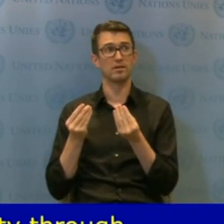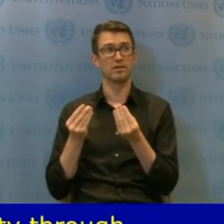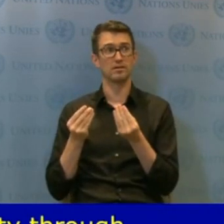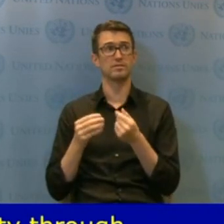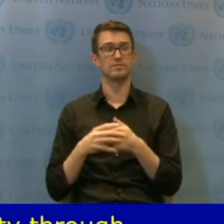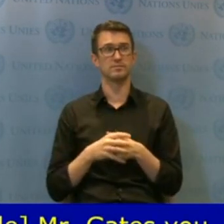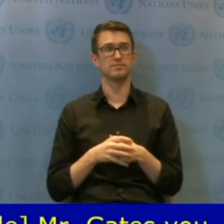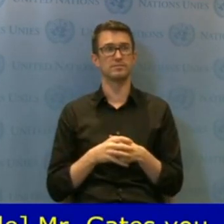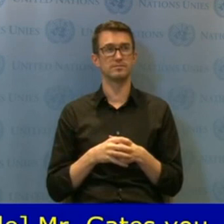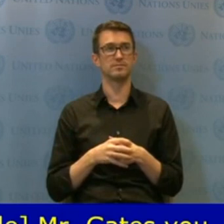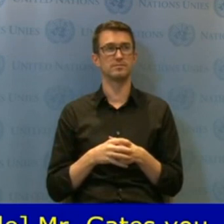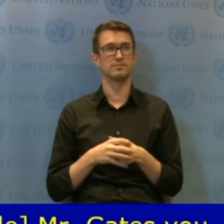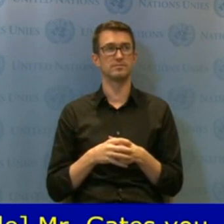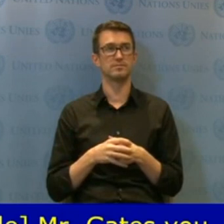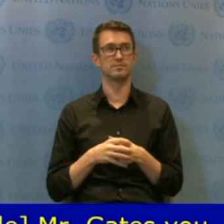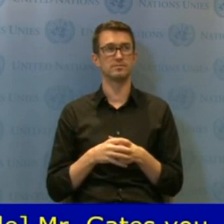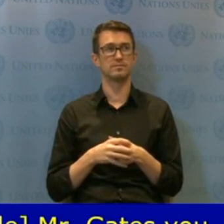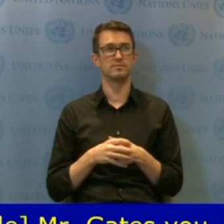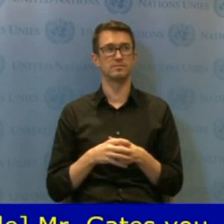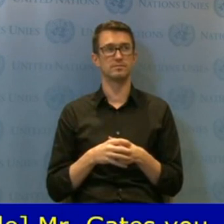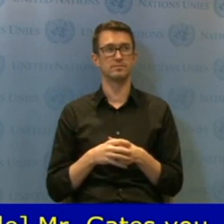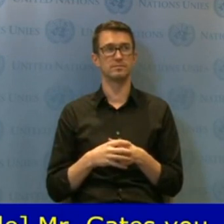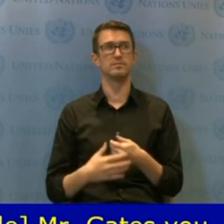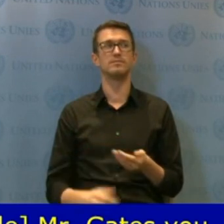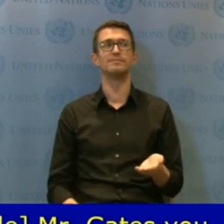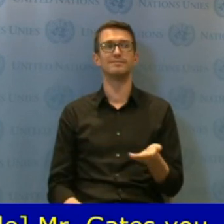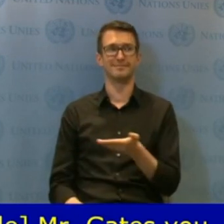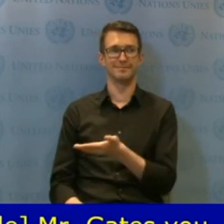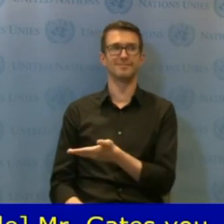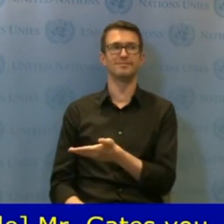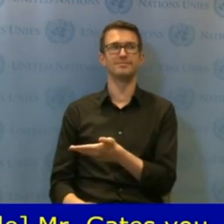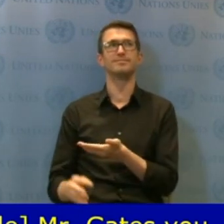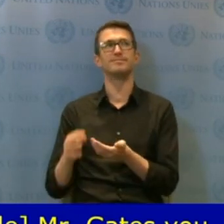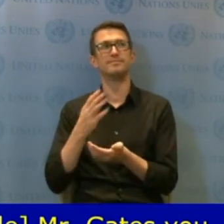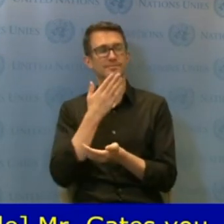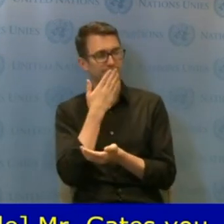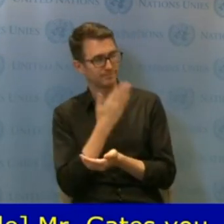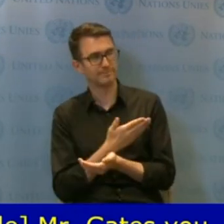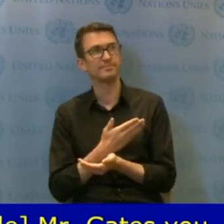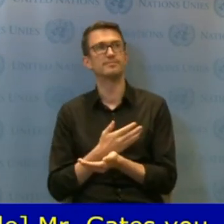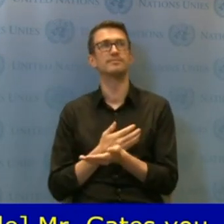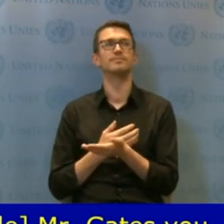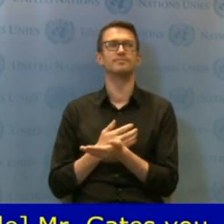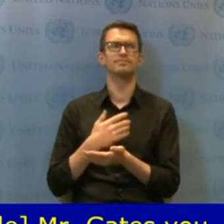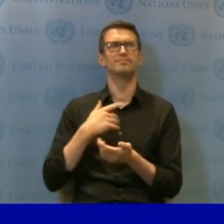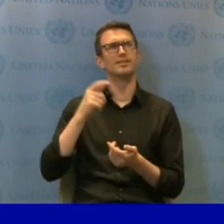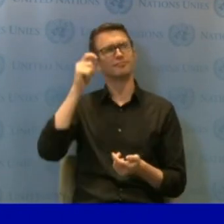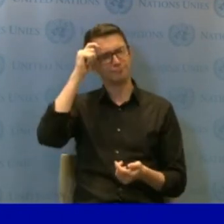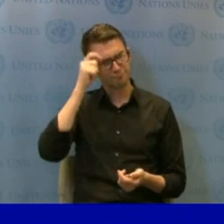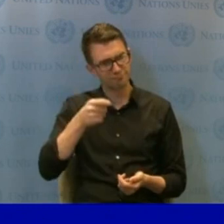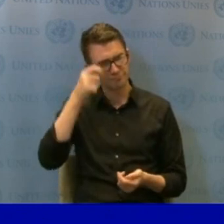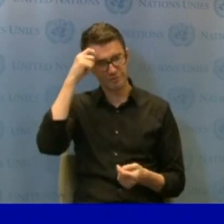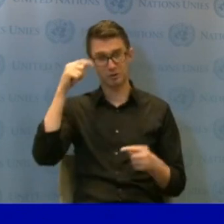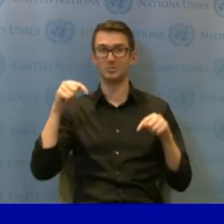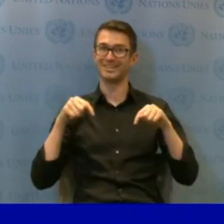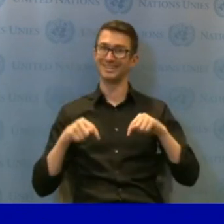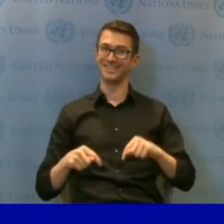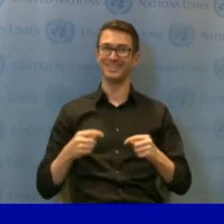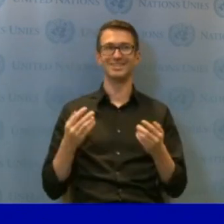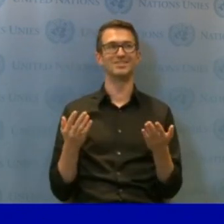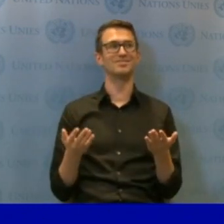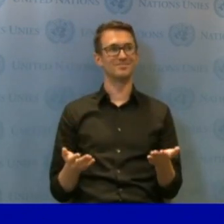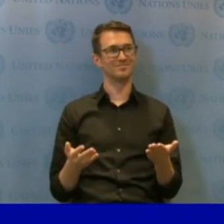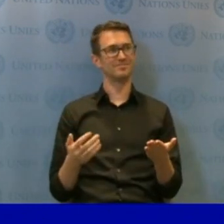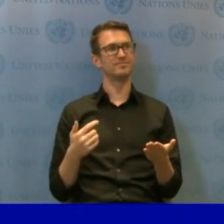It's an honor and a pleasure to address you this day, because this day